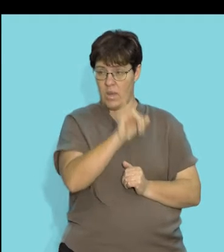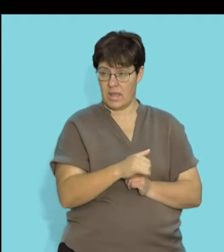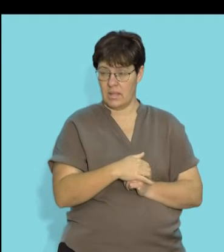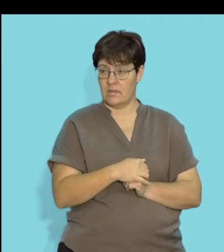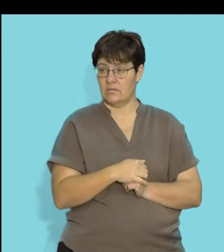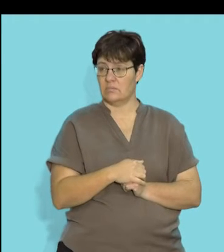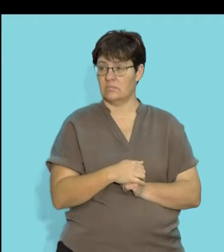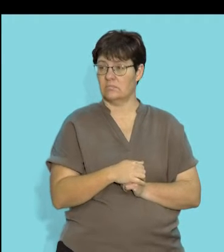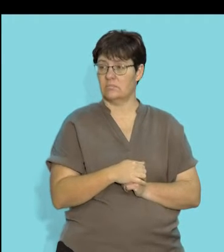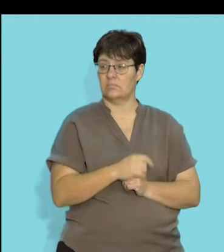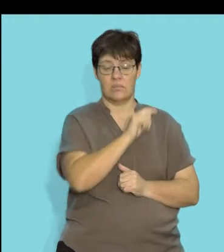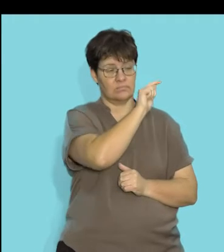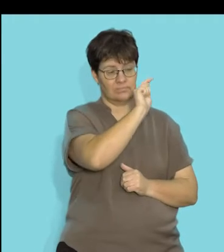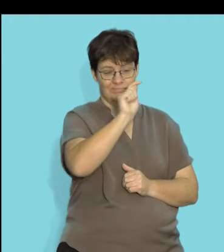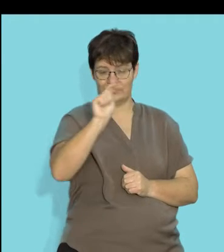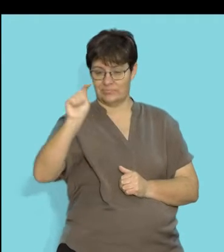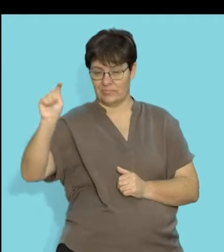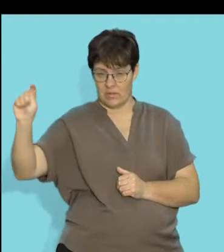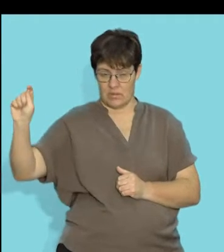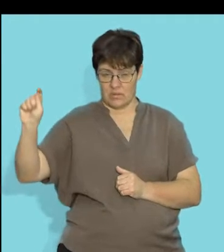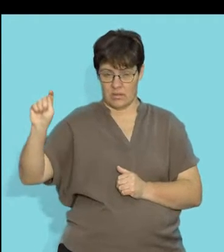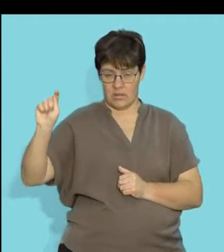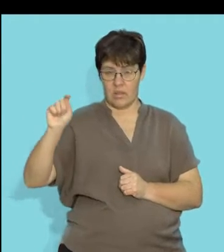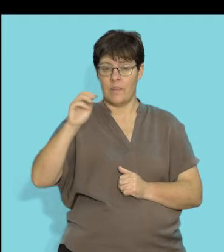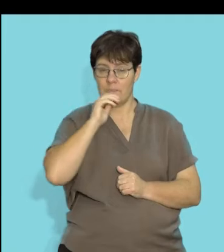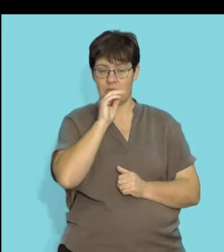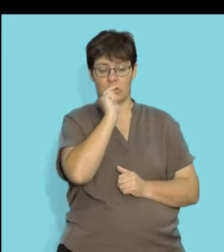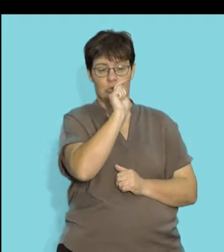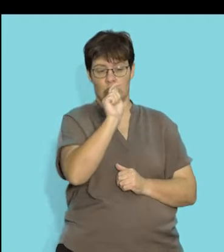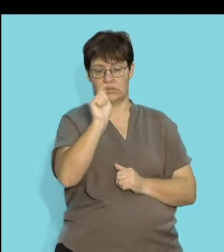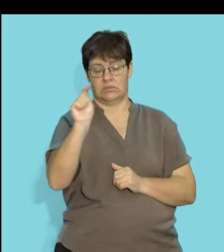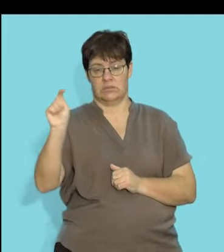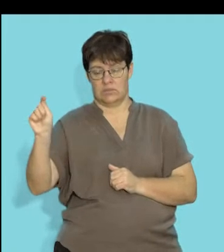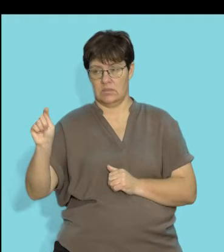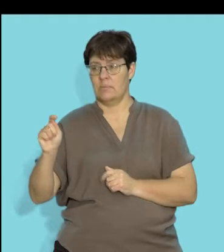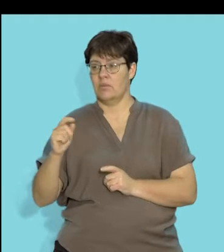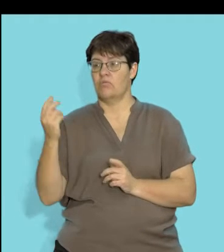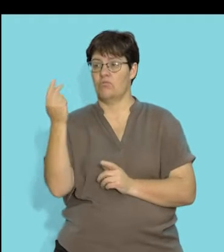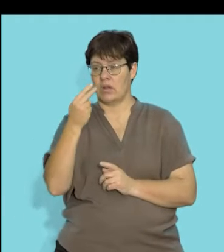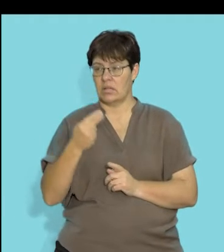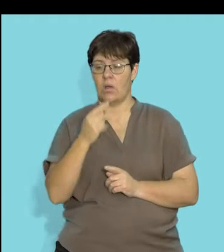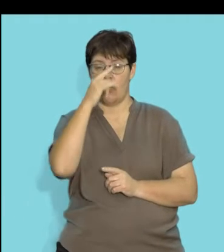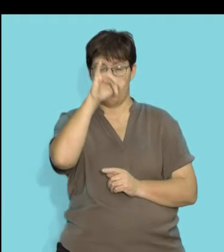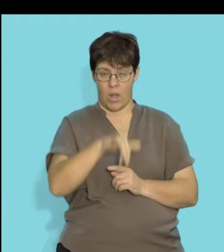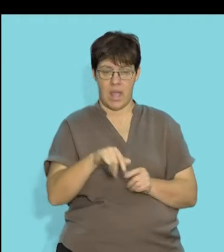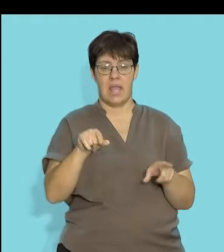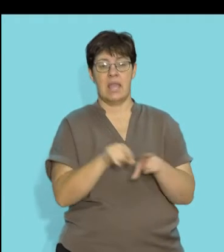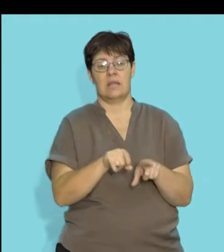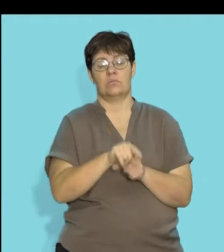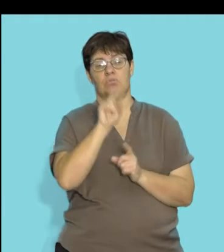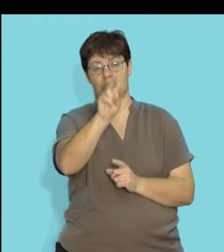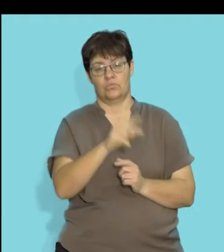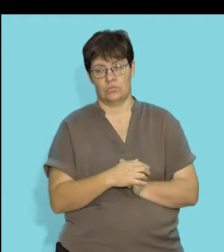the y-axis, I will draw a horizontal line that is dotted, and then I write